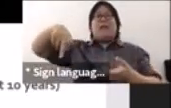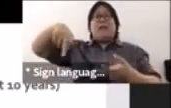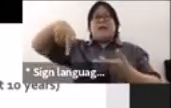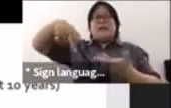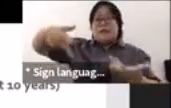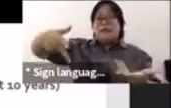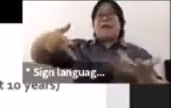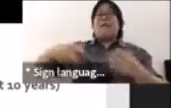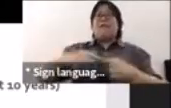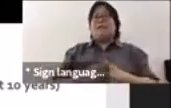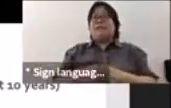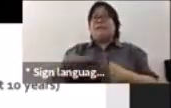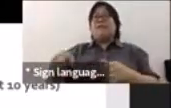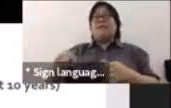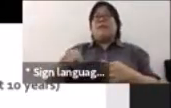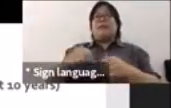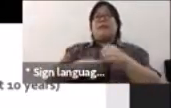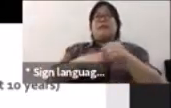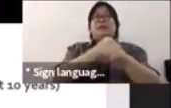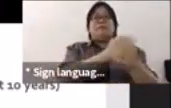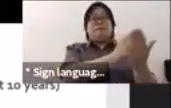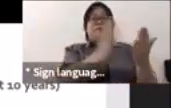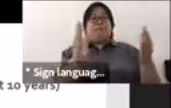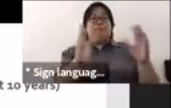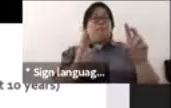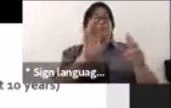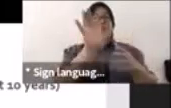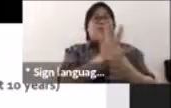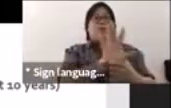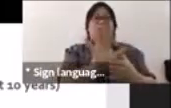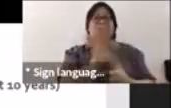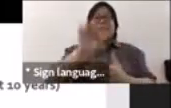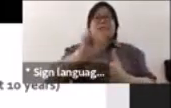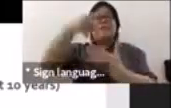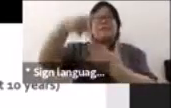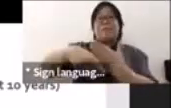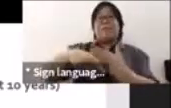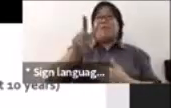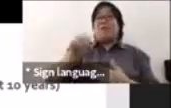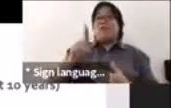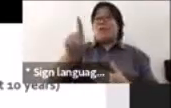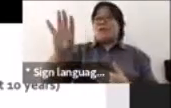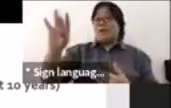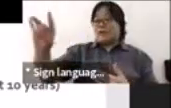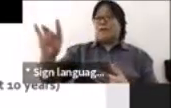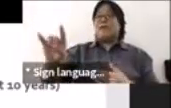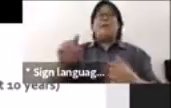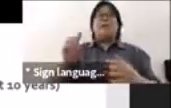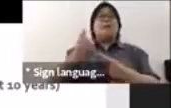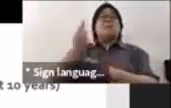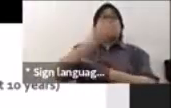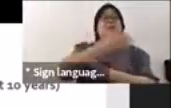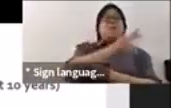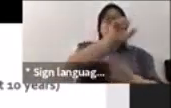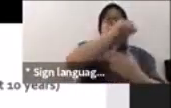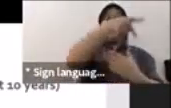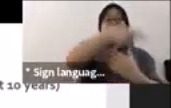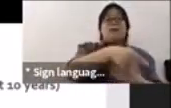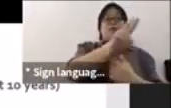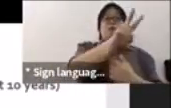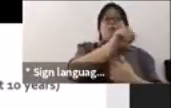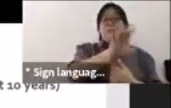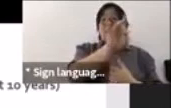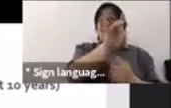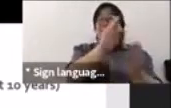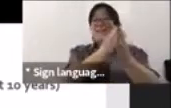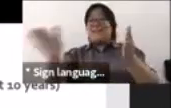was September 2018. So September 2008 to September 2018, this is the duration of time